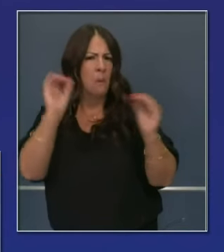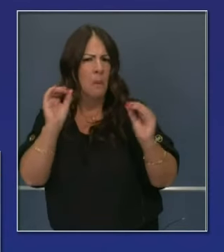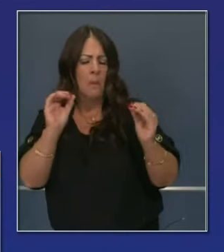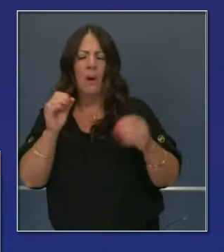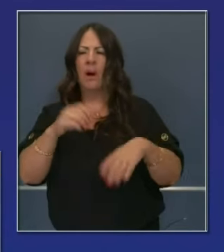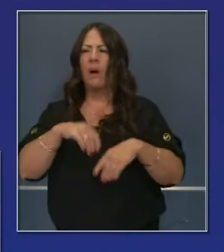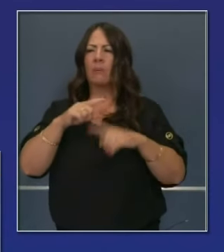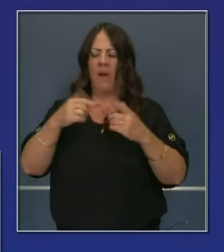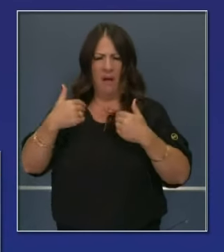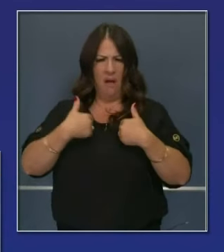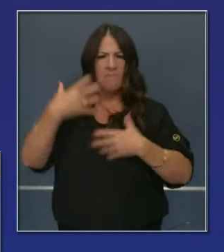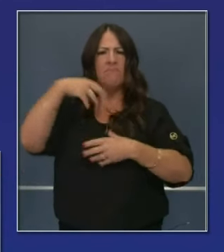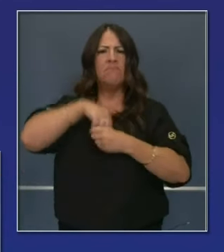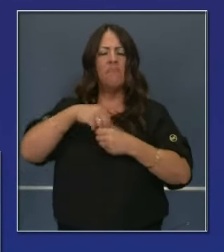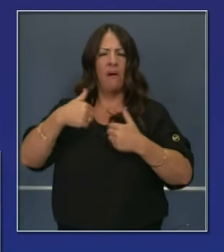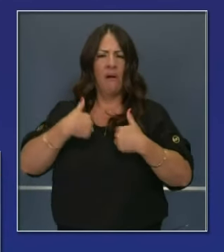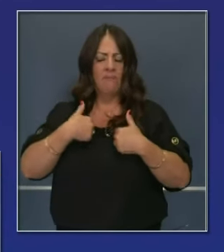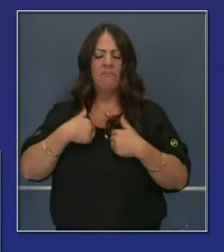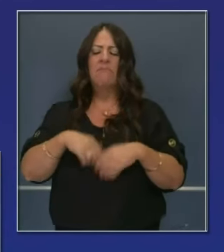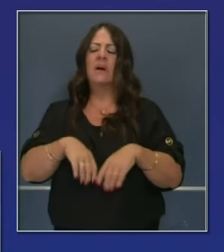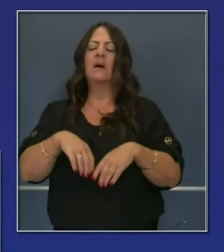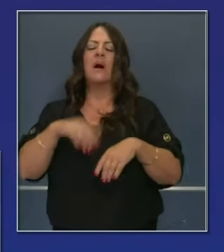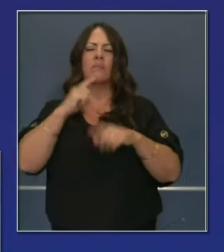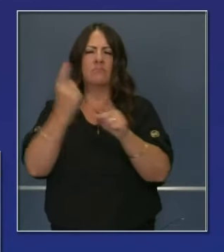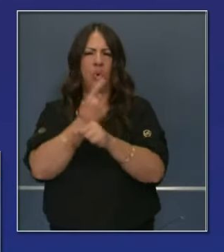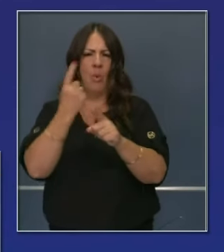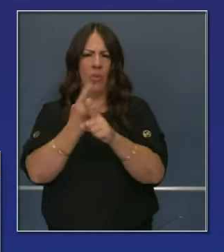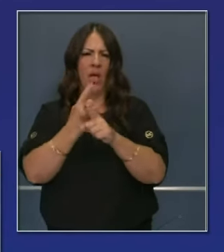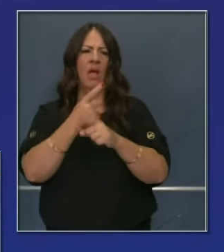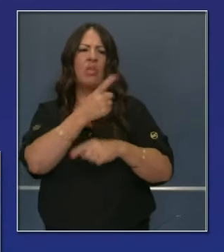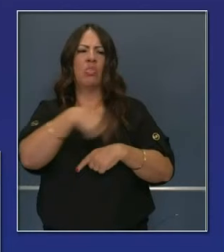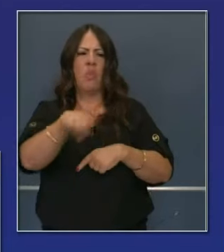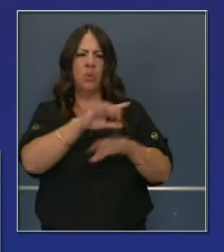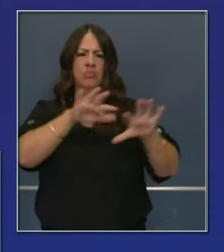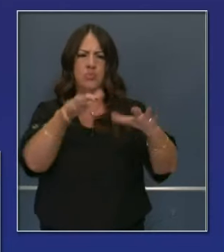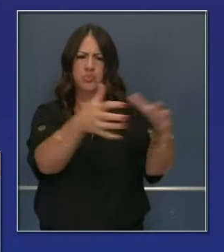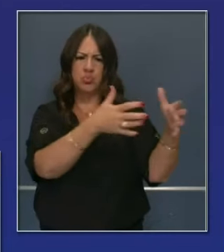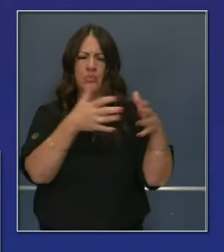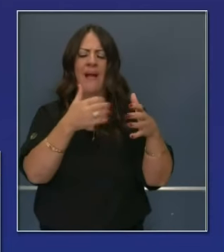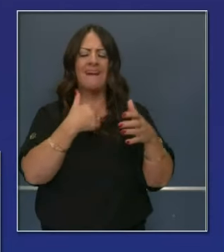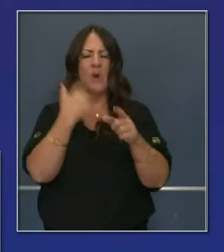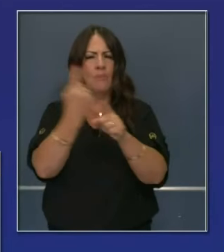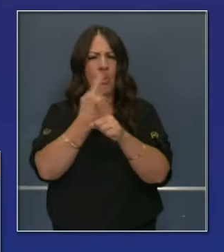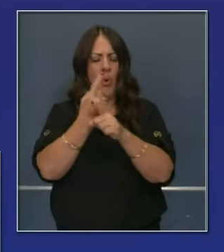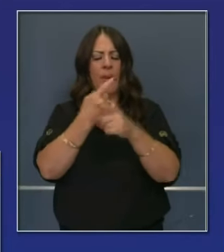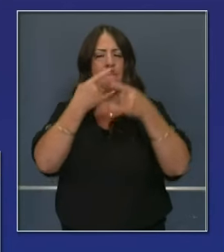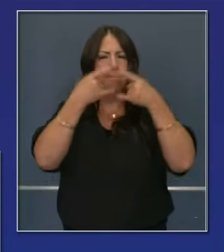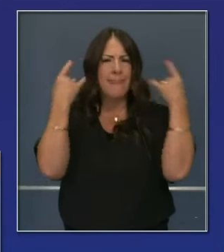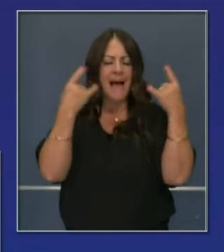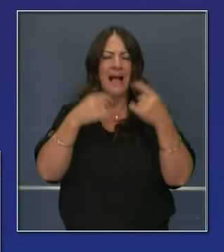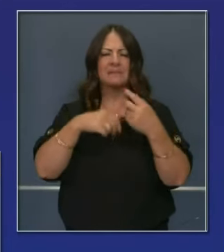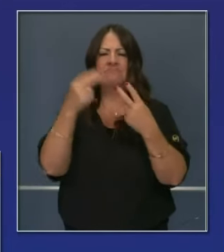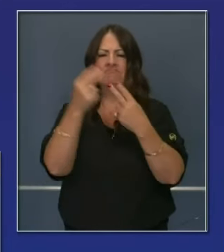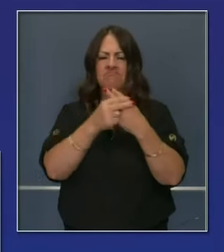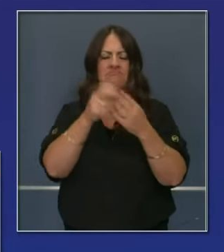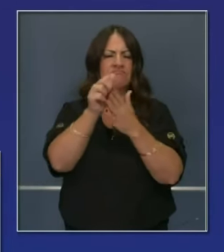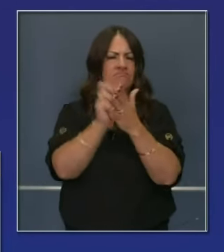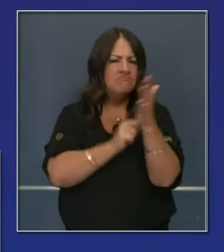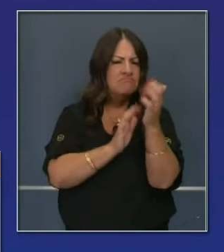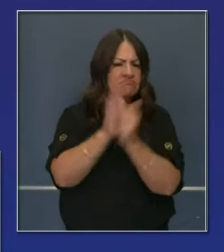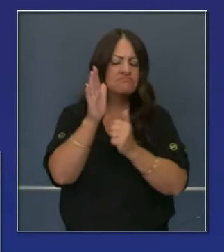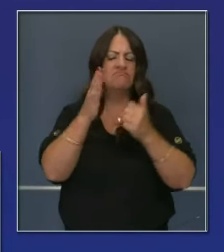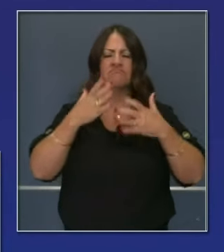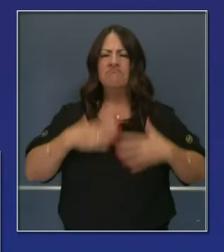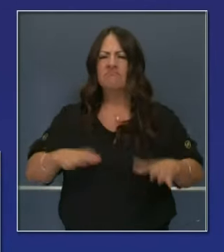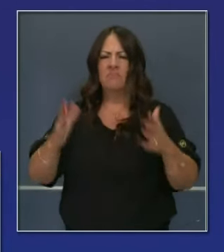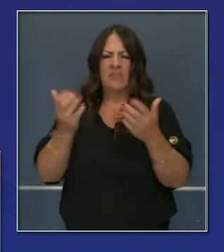distributing these vaccines with the appropriate masks and face coverings, with the appropriate PPE. It adds another layer